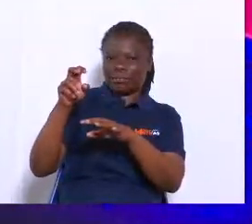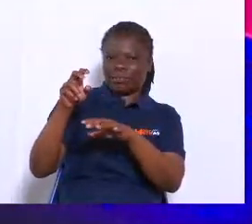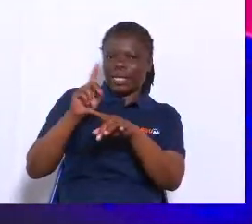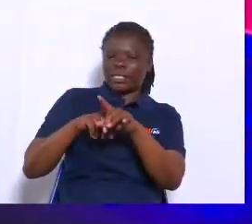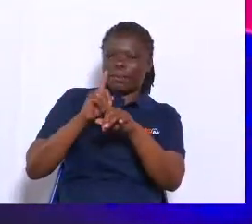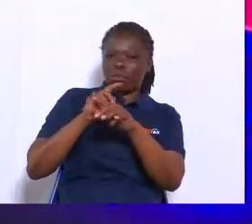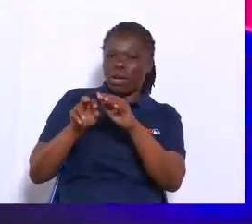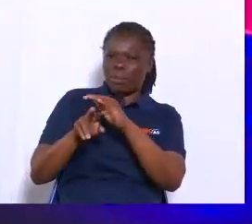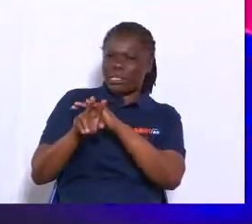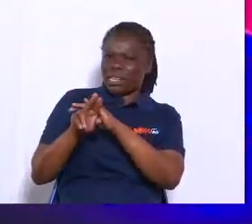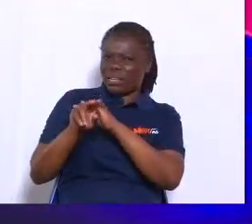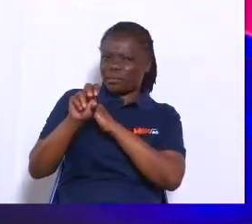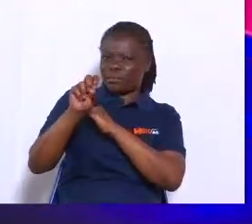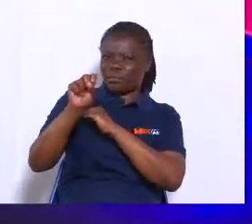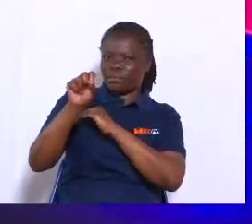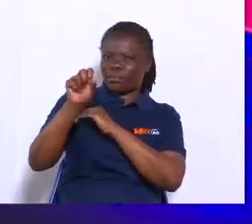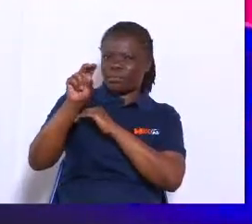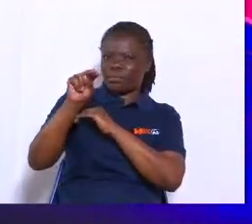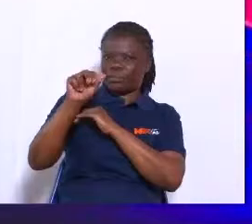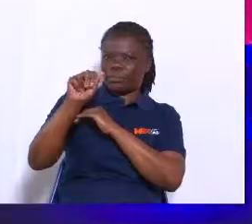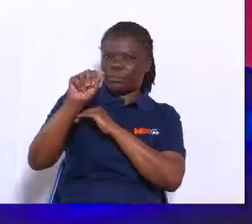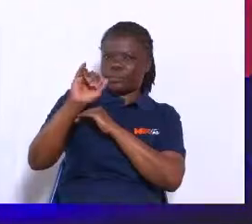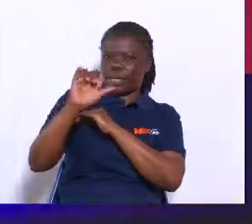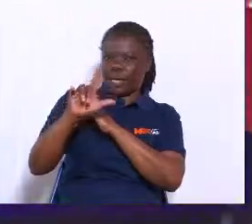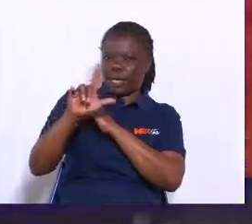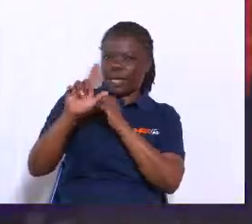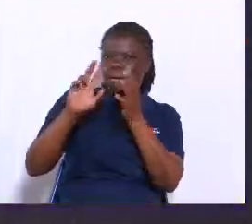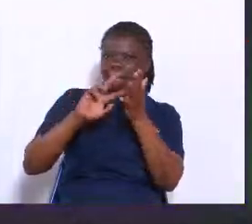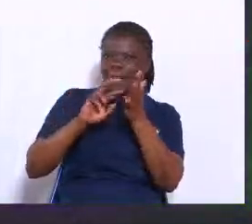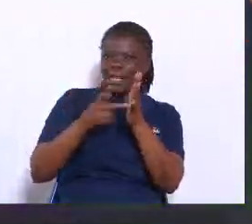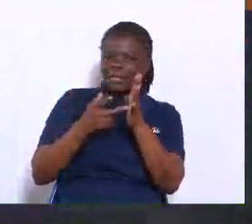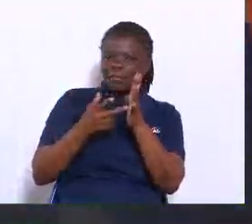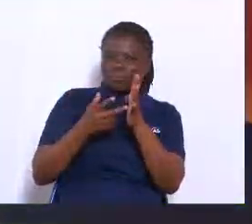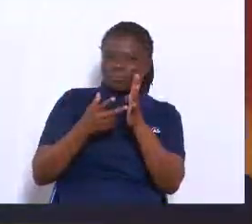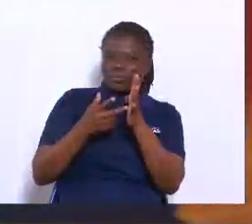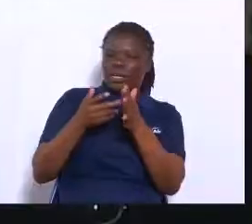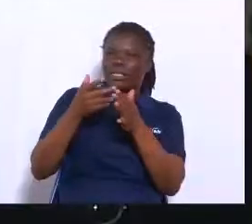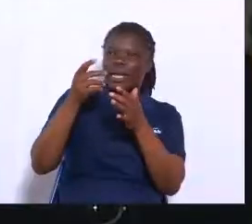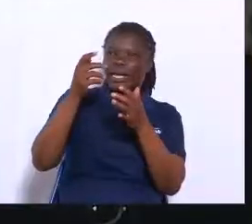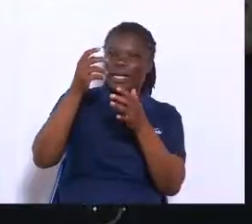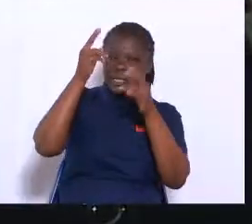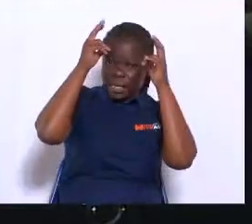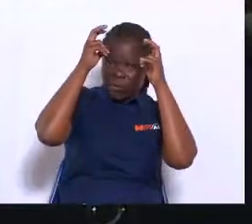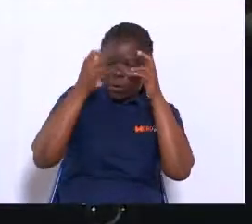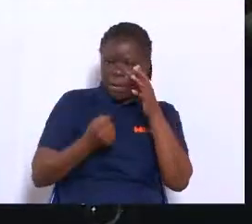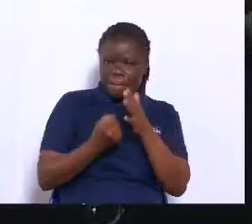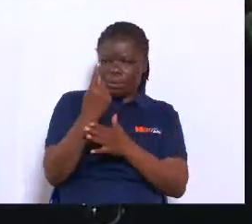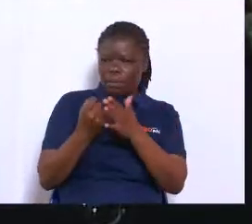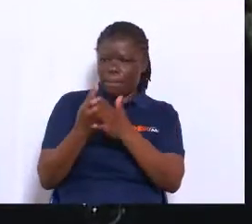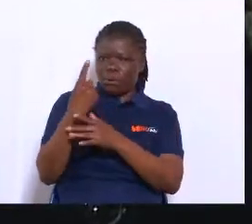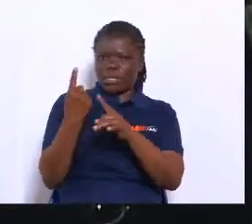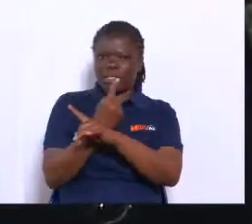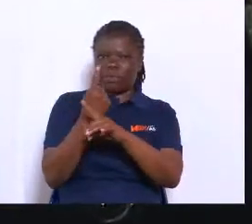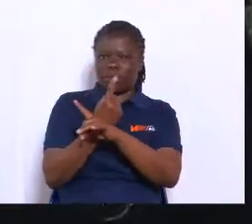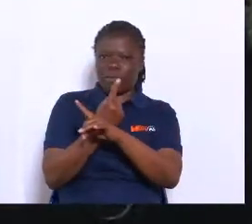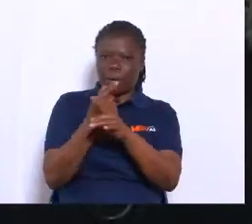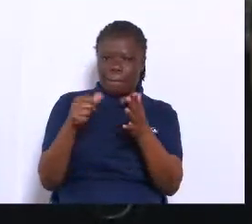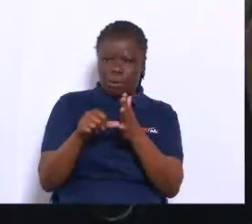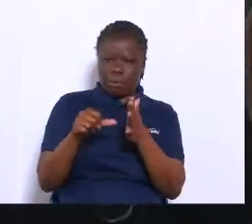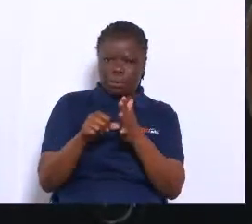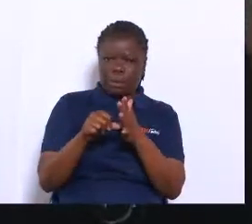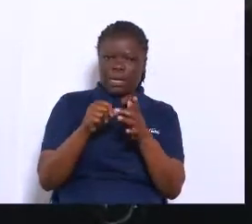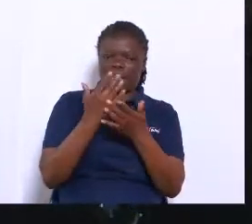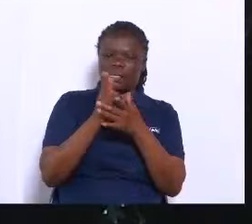snare? A trap. So the devil is setting traps. You know, sometimes when you want to